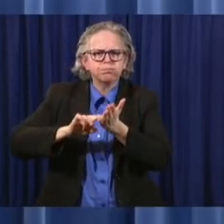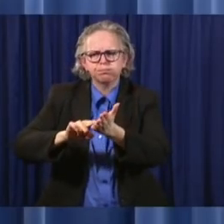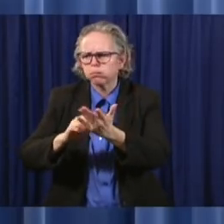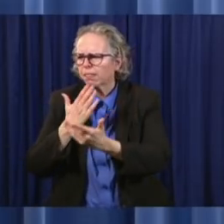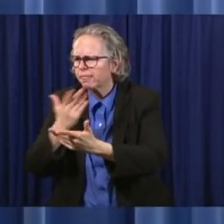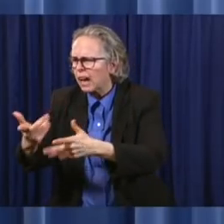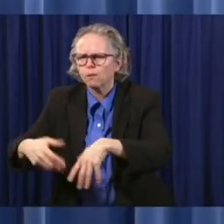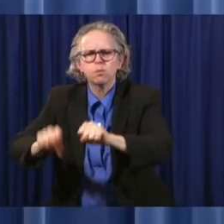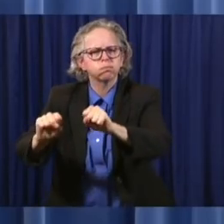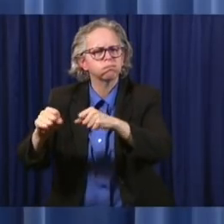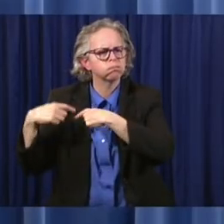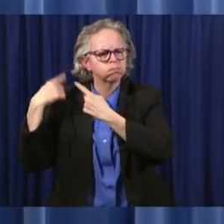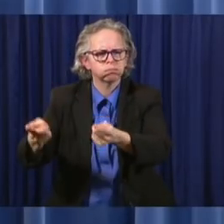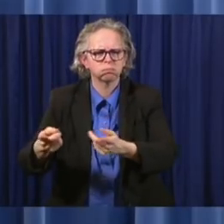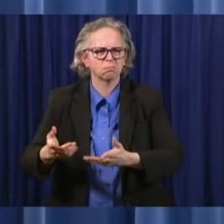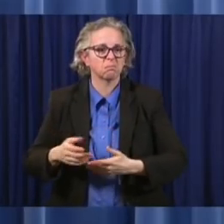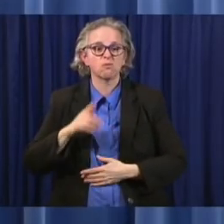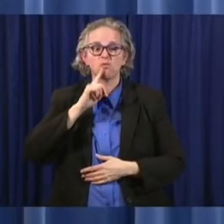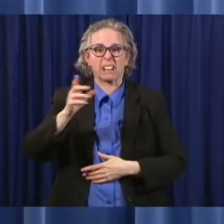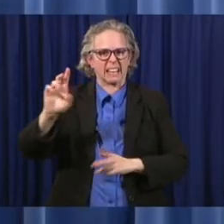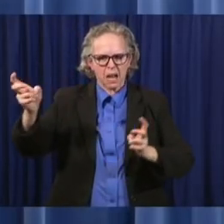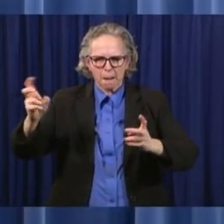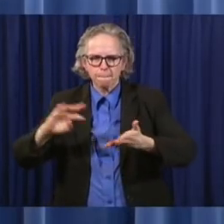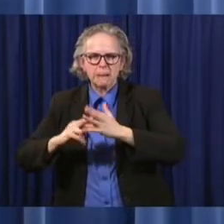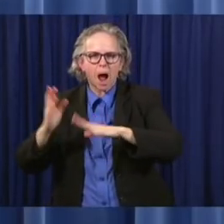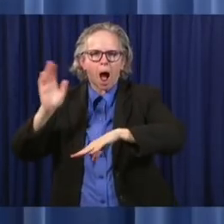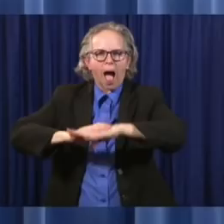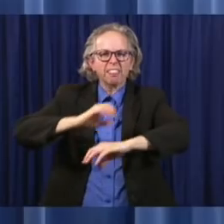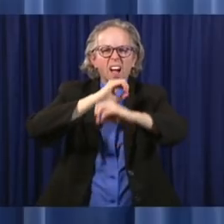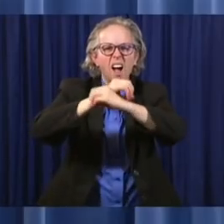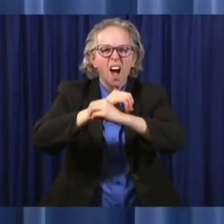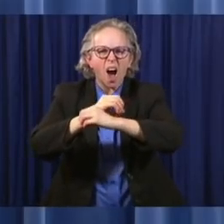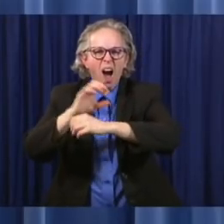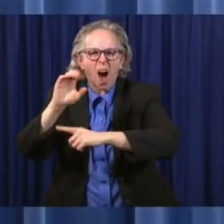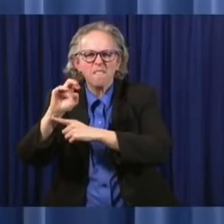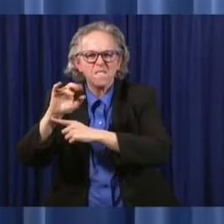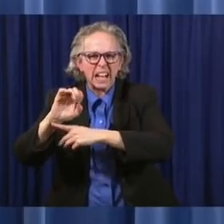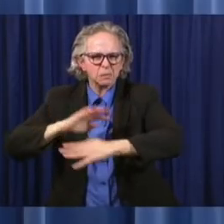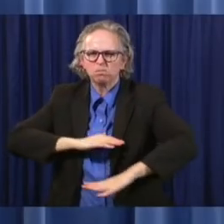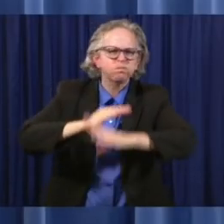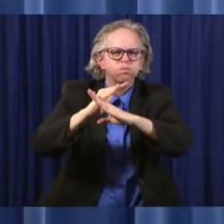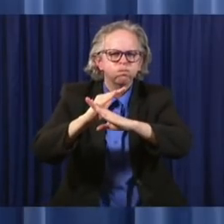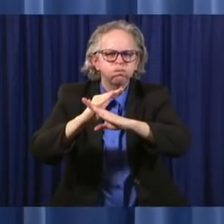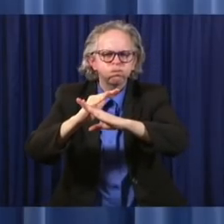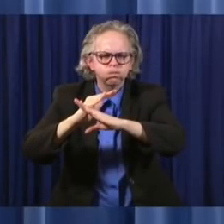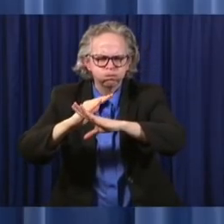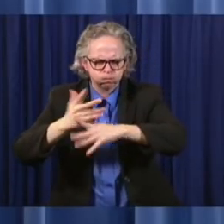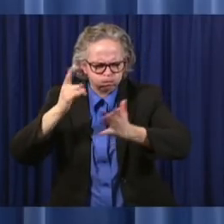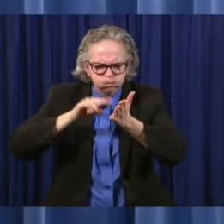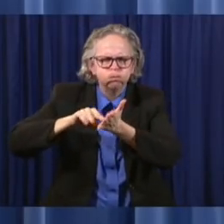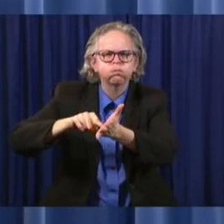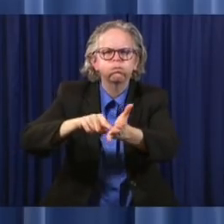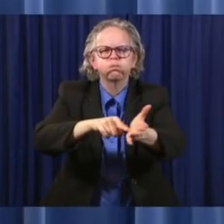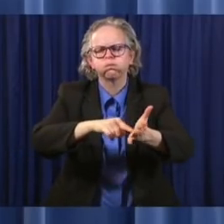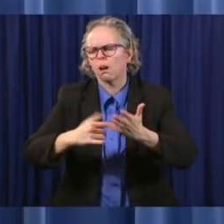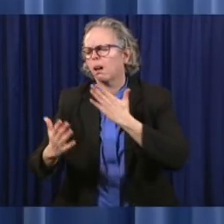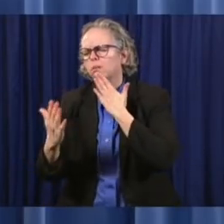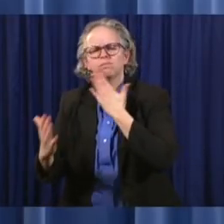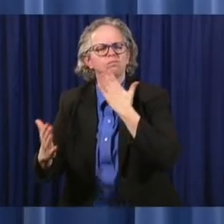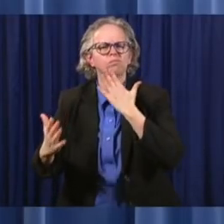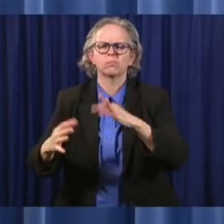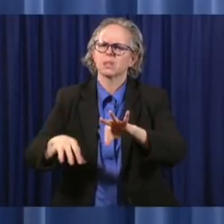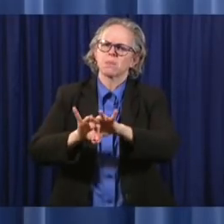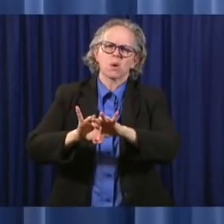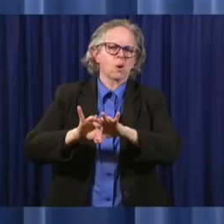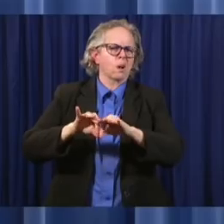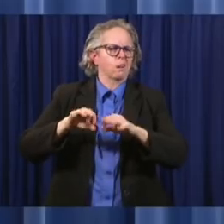You're going after it. That testing, that tracing is very, very, very important. We're seeking it out. We're